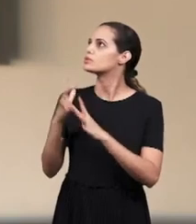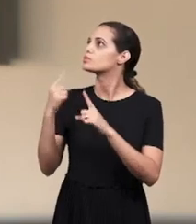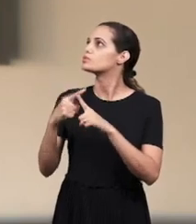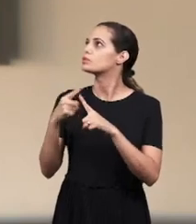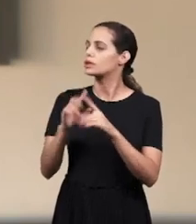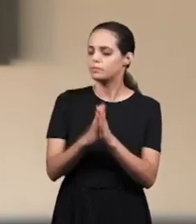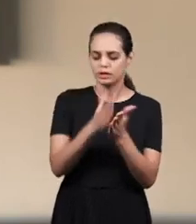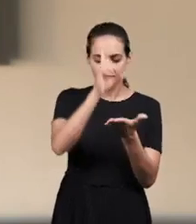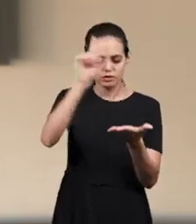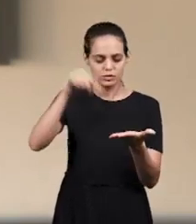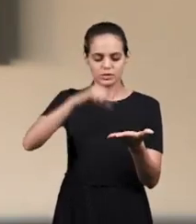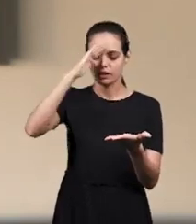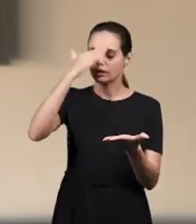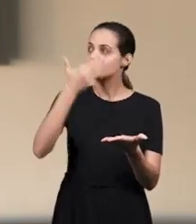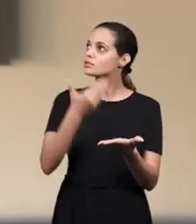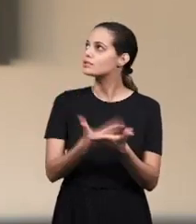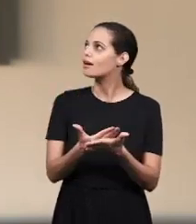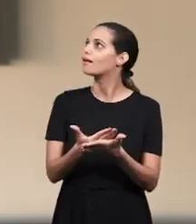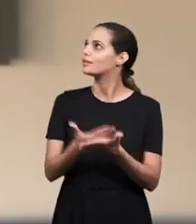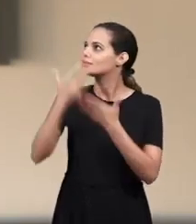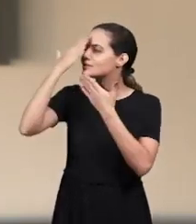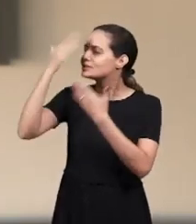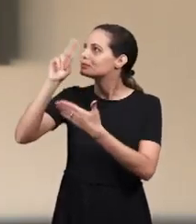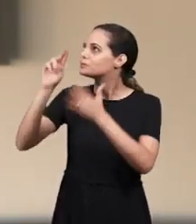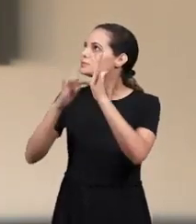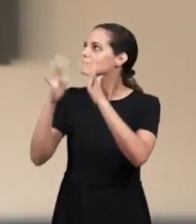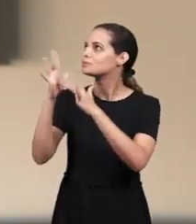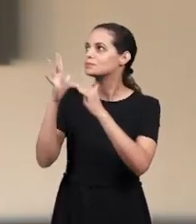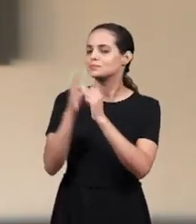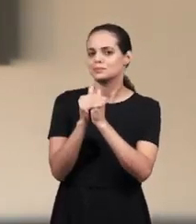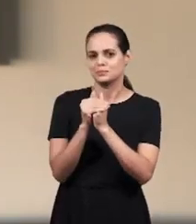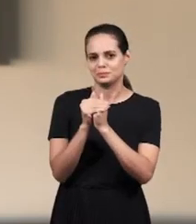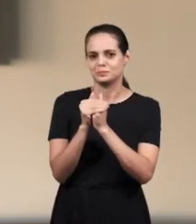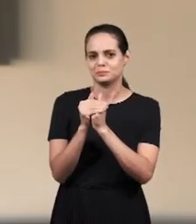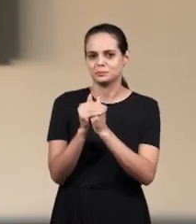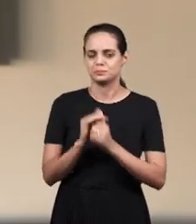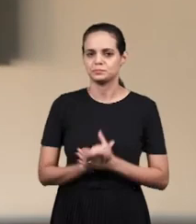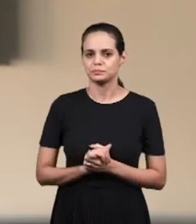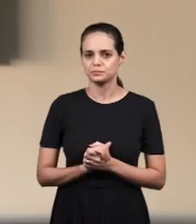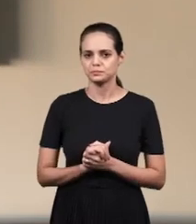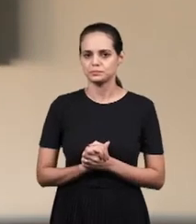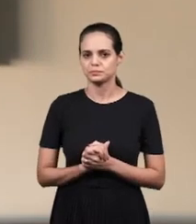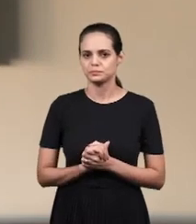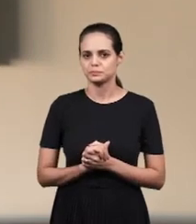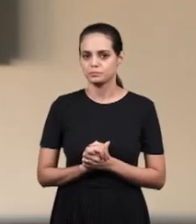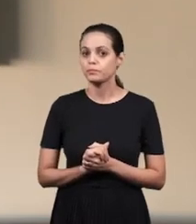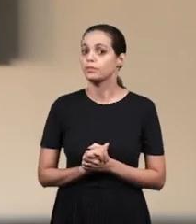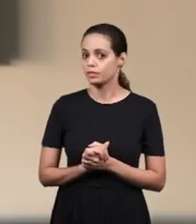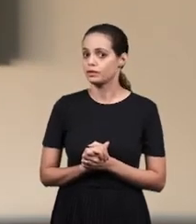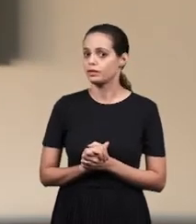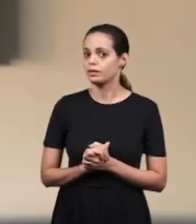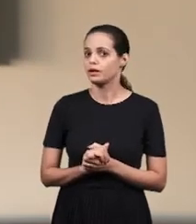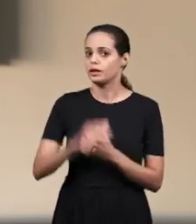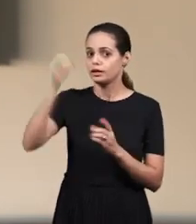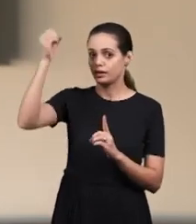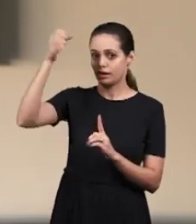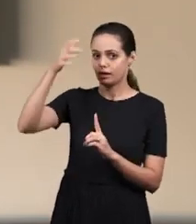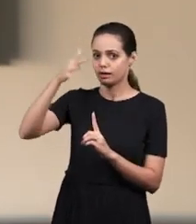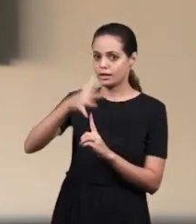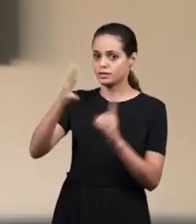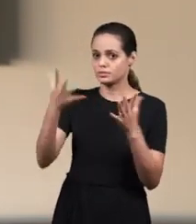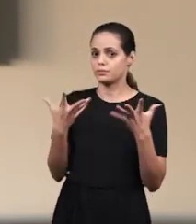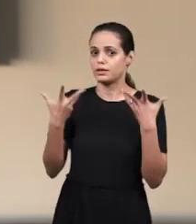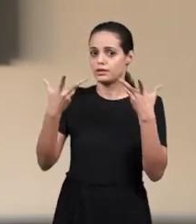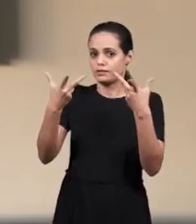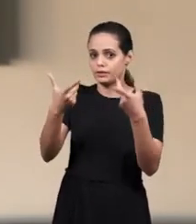people will have an encounter with the Lord Jesus because they believe in this word. We praise you for this. In the name of the Lord Jesus,